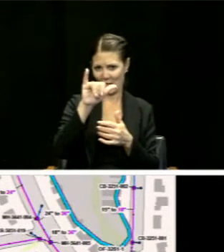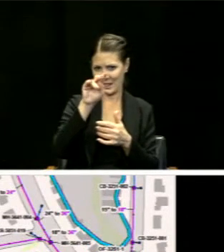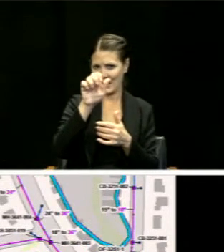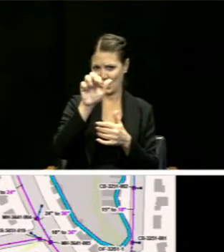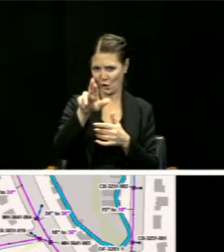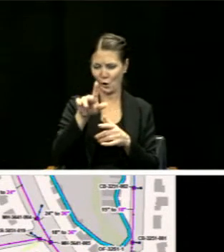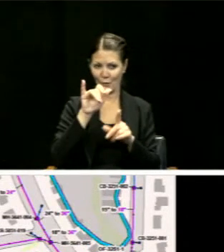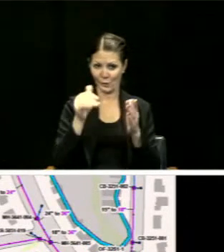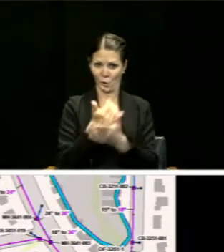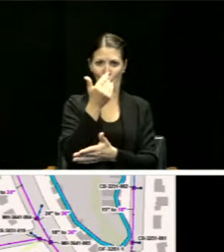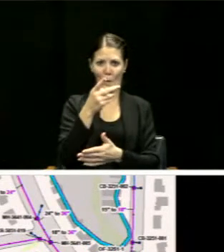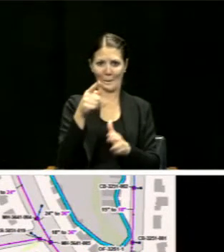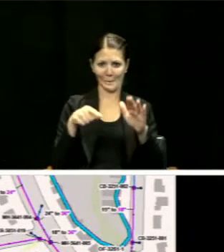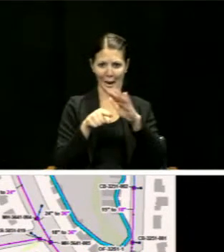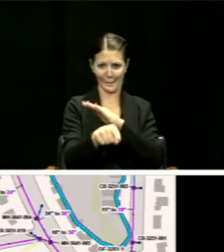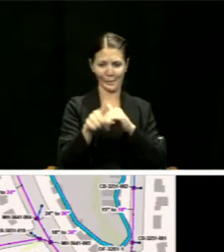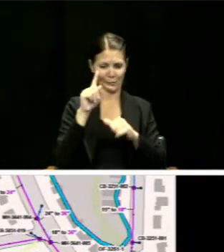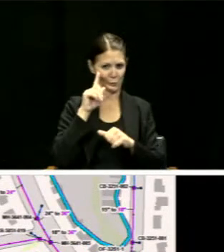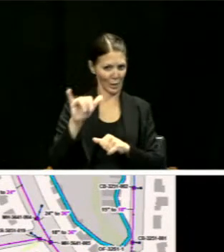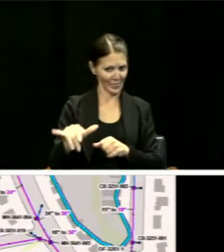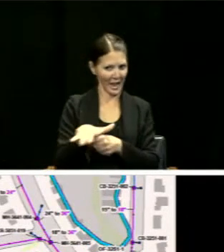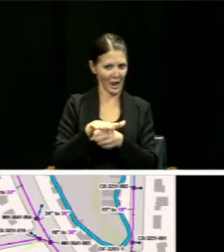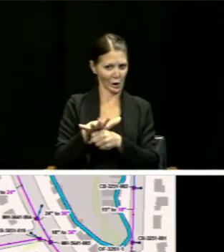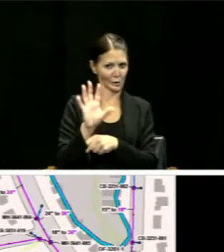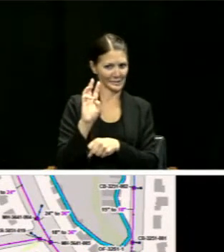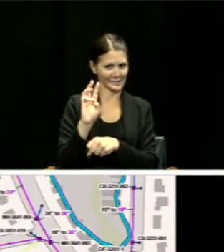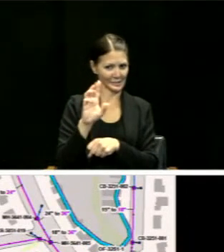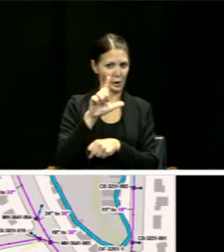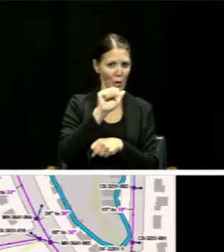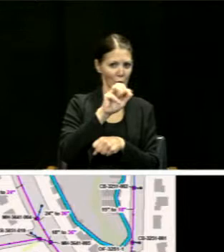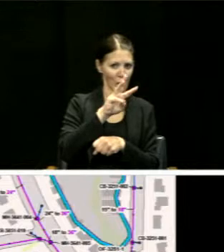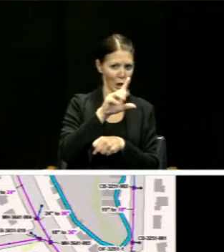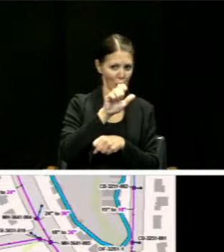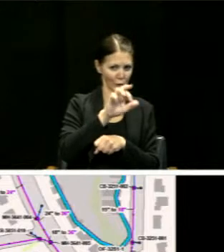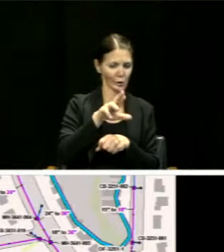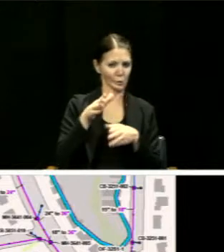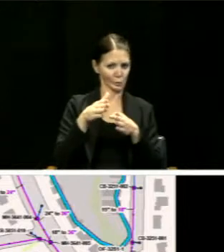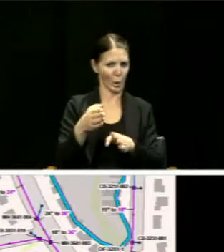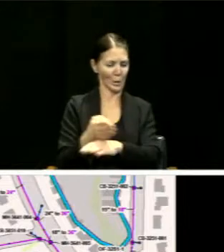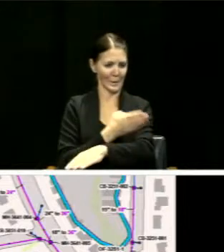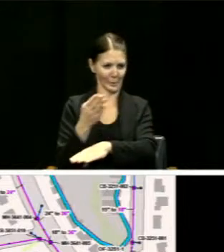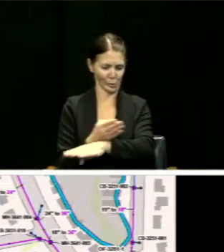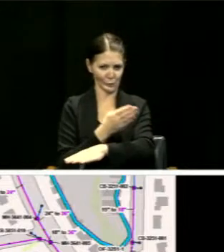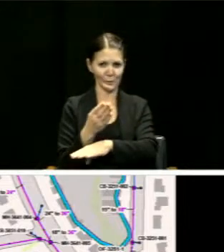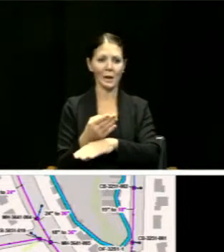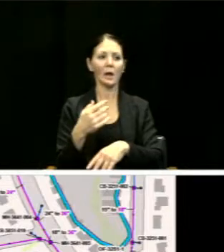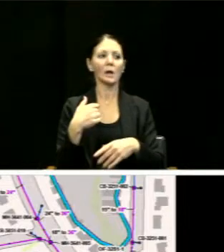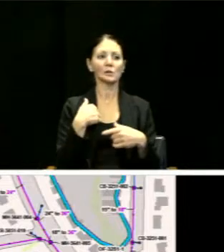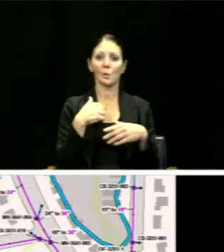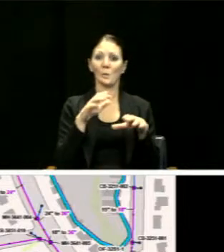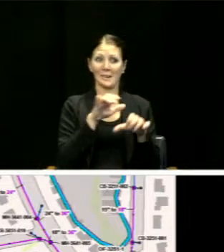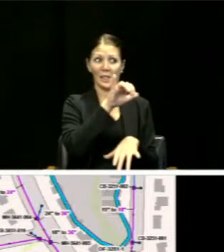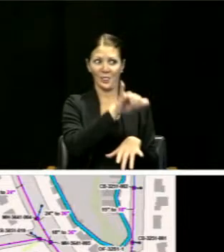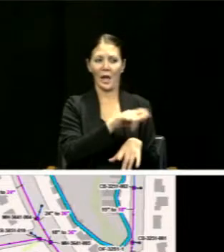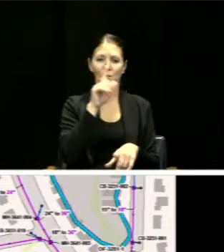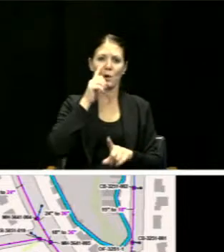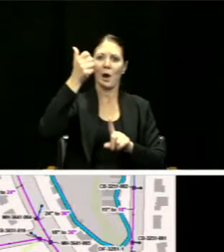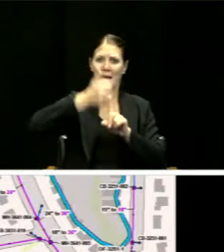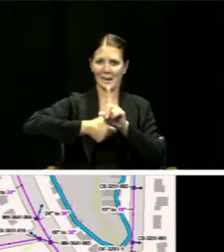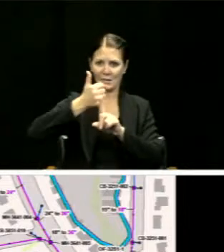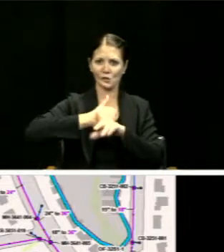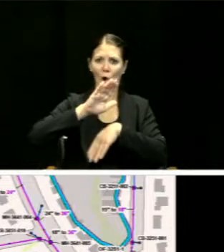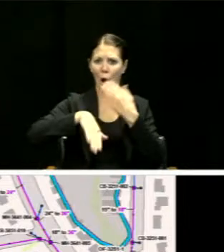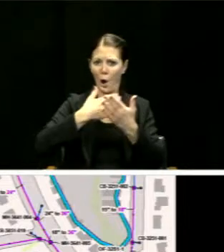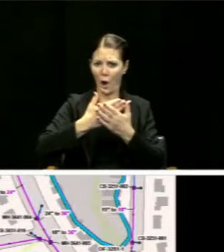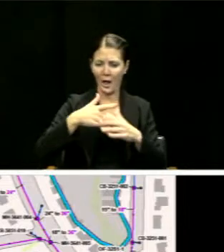area, area 6, the Lawler Road improvements. And so we've done this in all of area 6